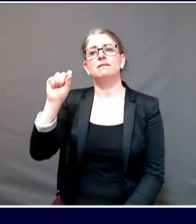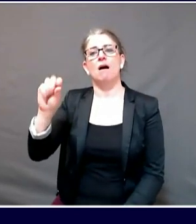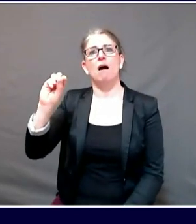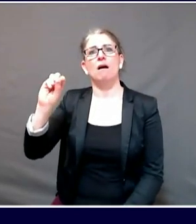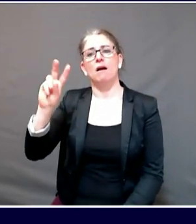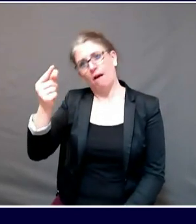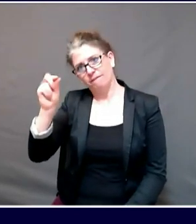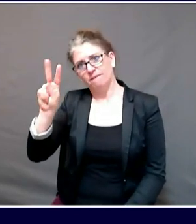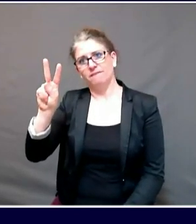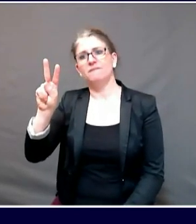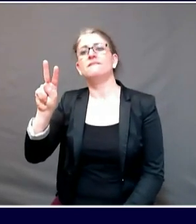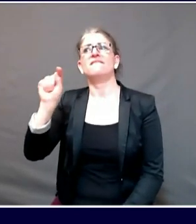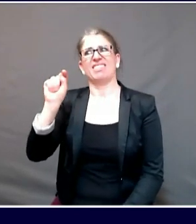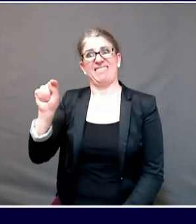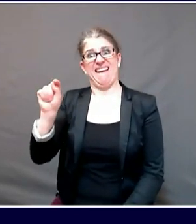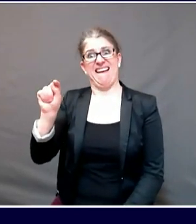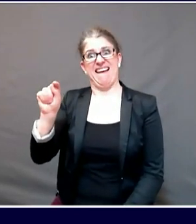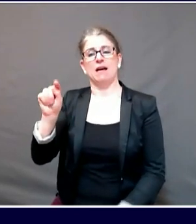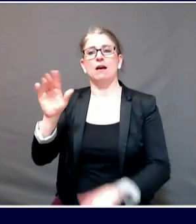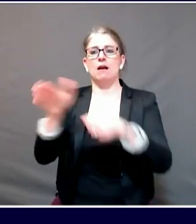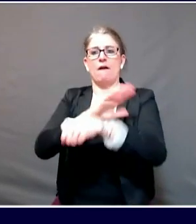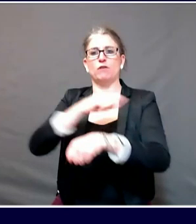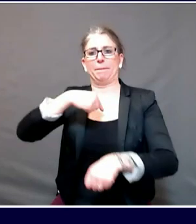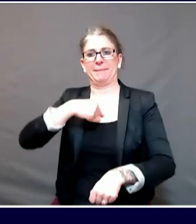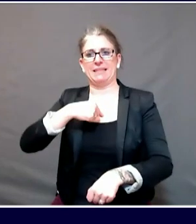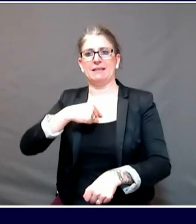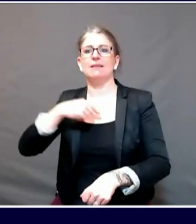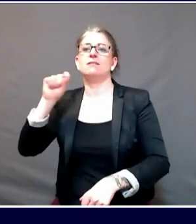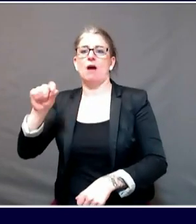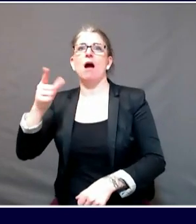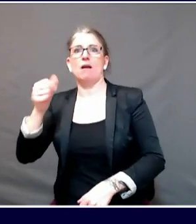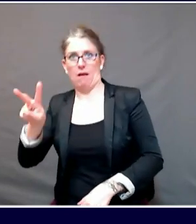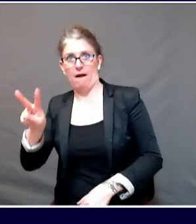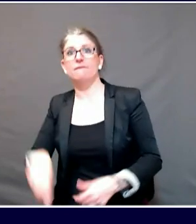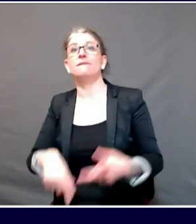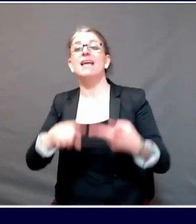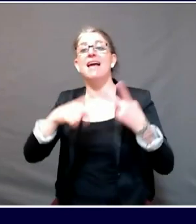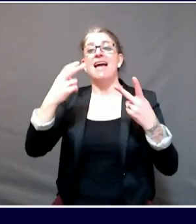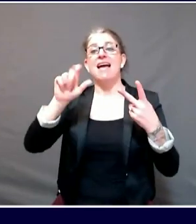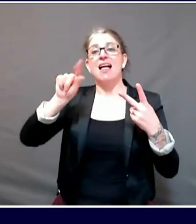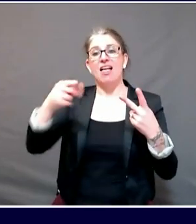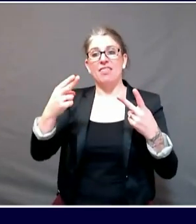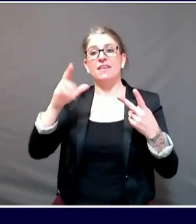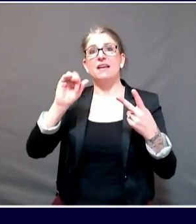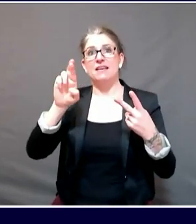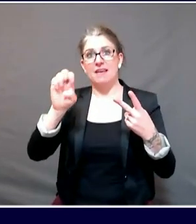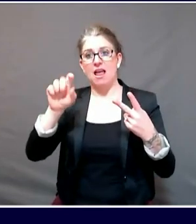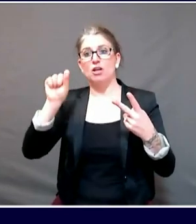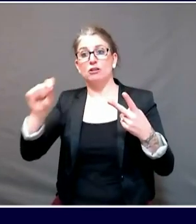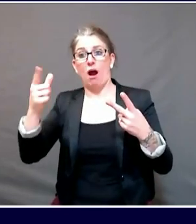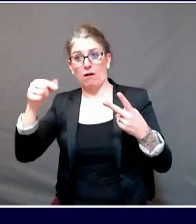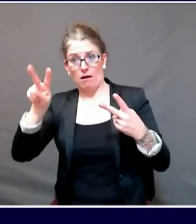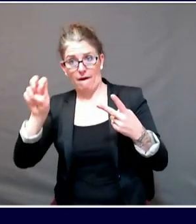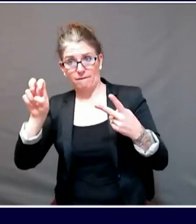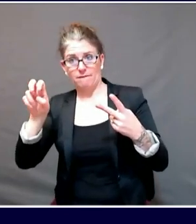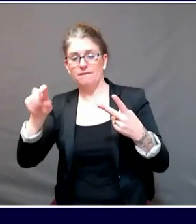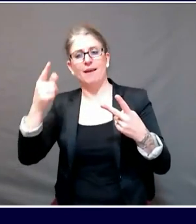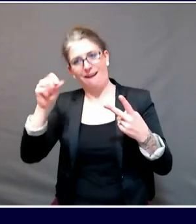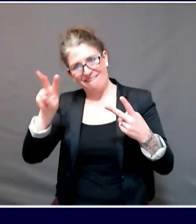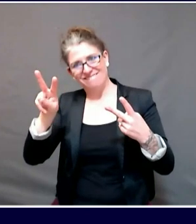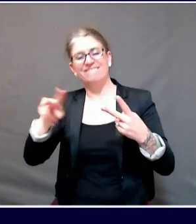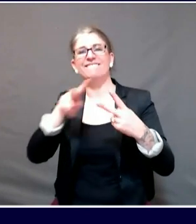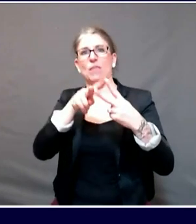healthcare.gov. You can even pick up the phone and call Consumers for Affordable Healthcare Helpline at